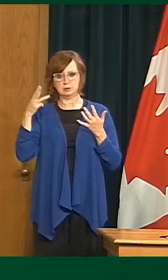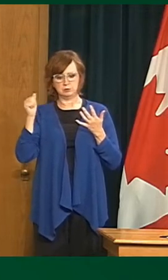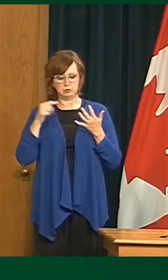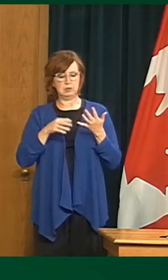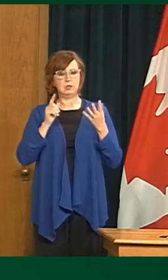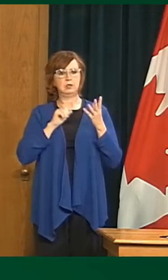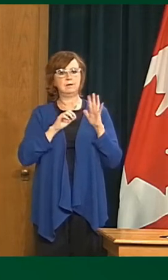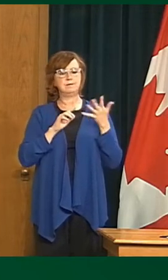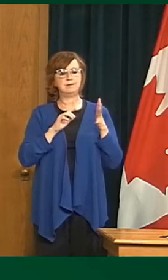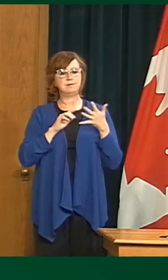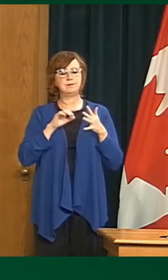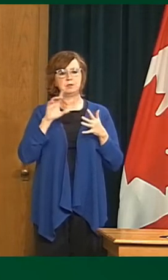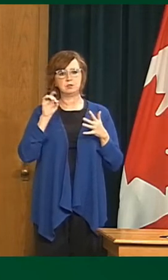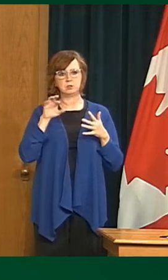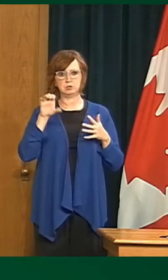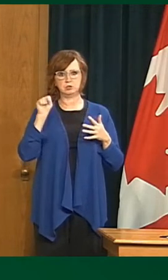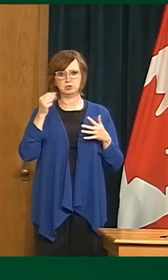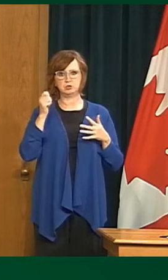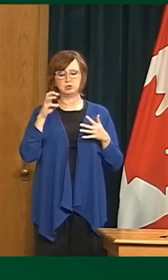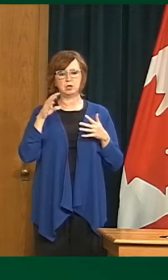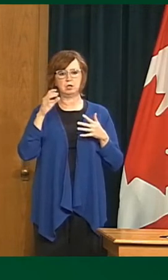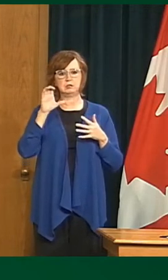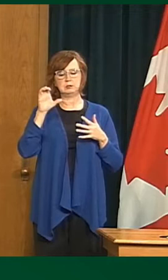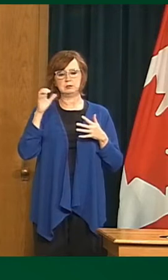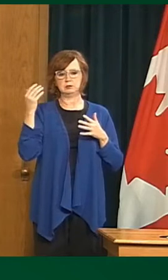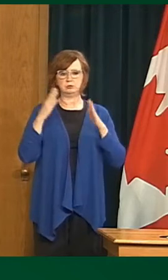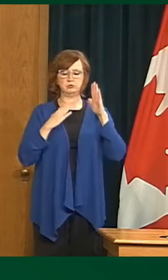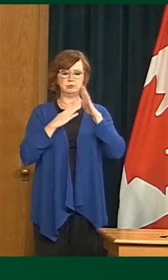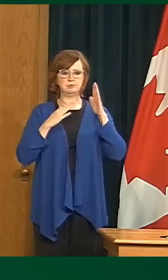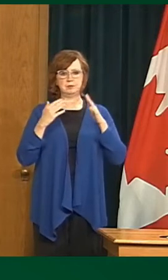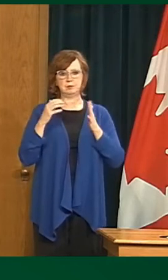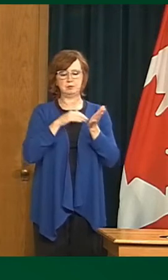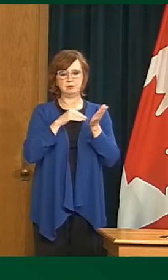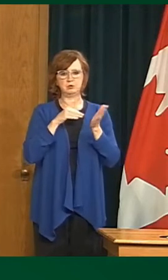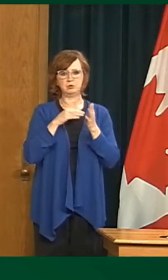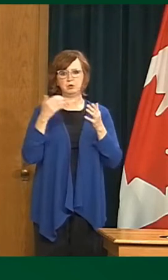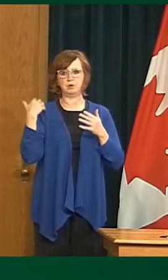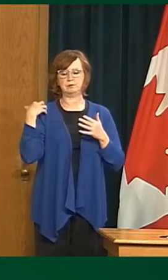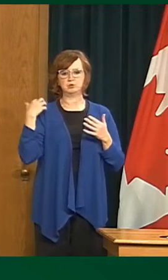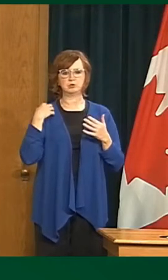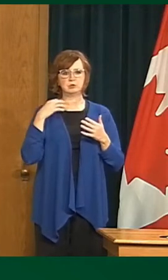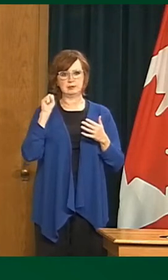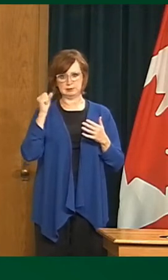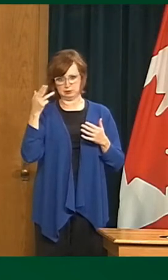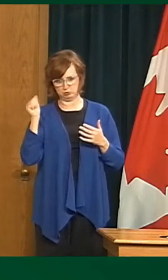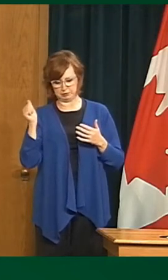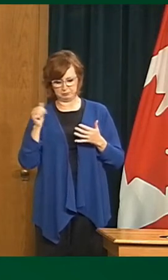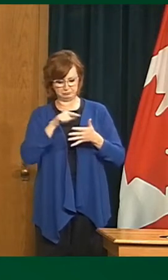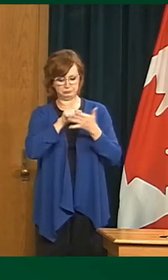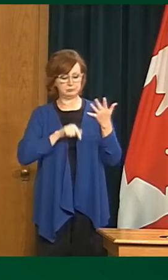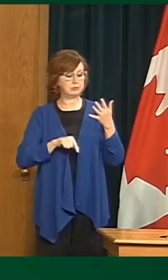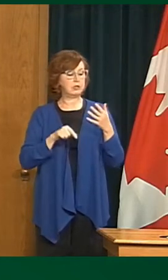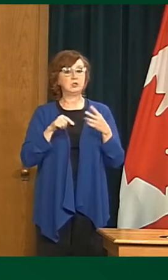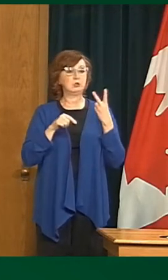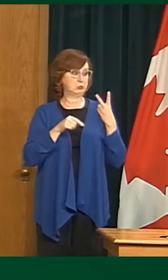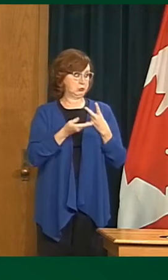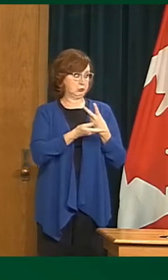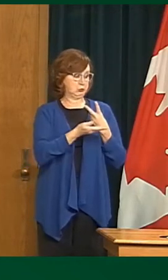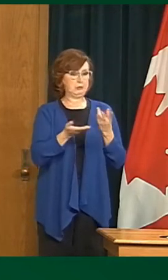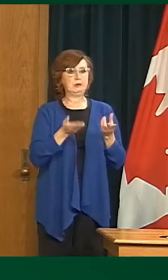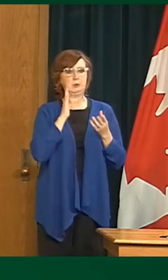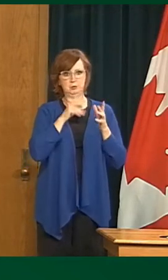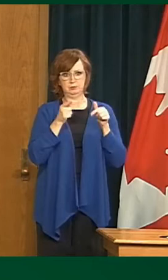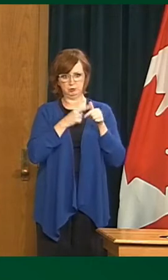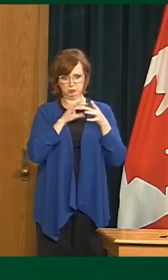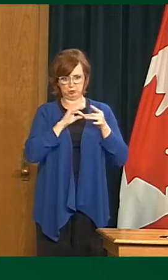have Dr. Susan Shaw, chief medical officer with the Saskatchewan Health Authority. Both Premier Moe and Dr. Shahab will